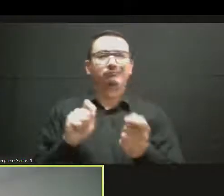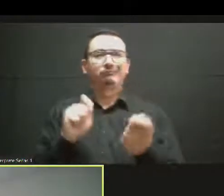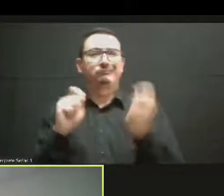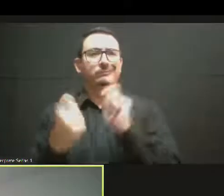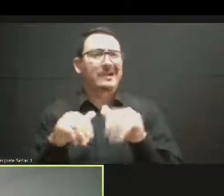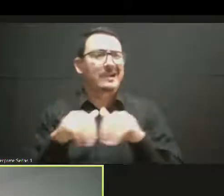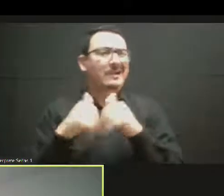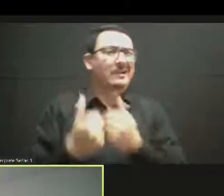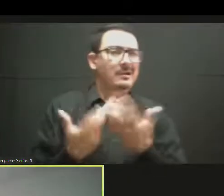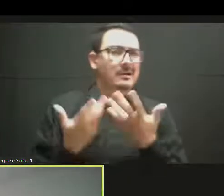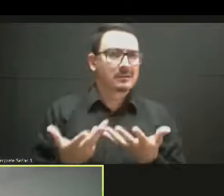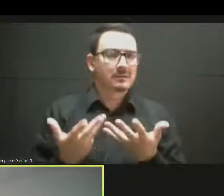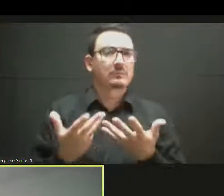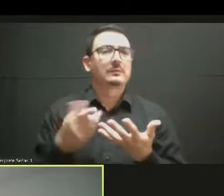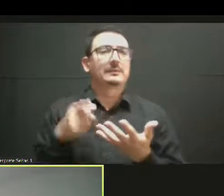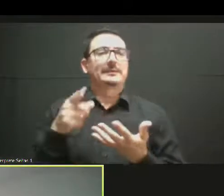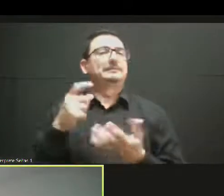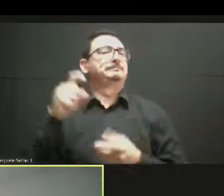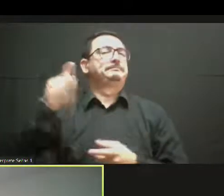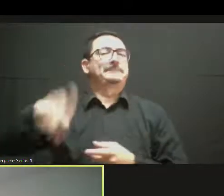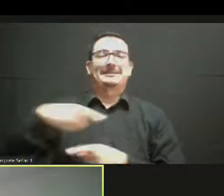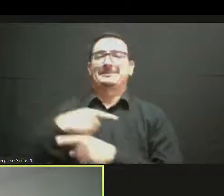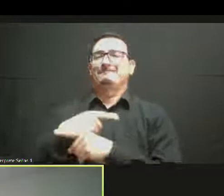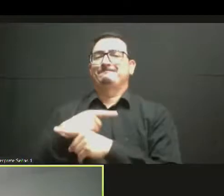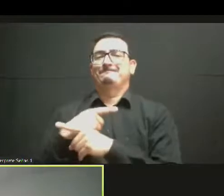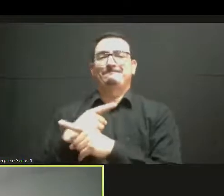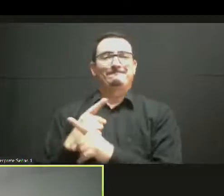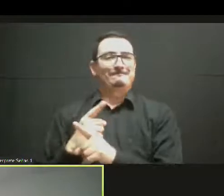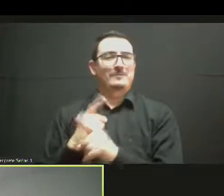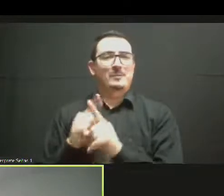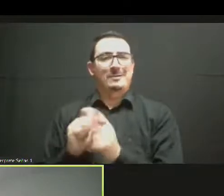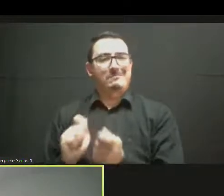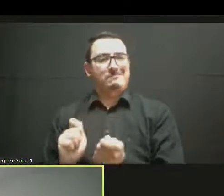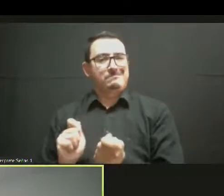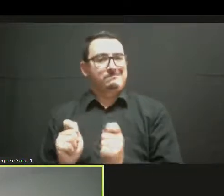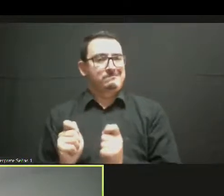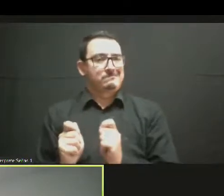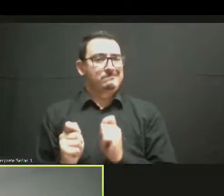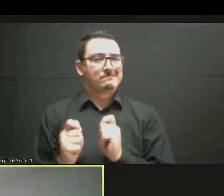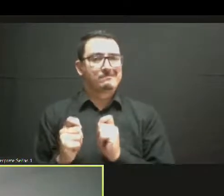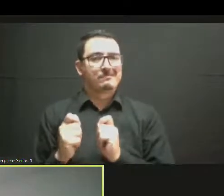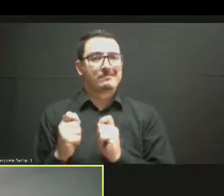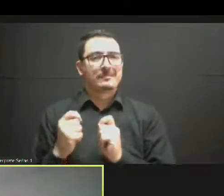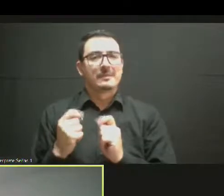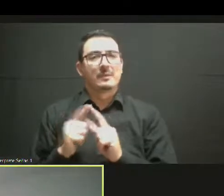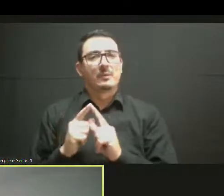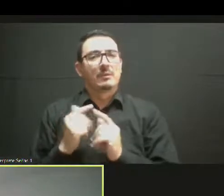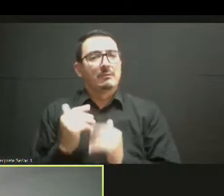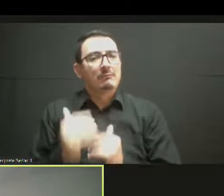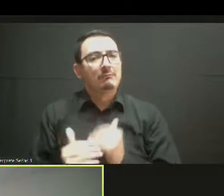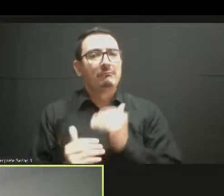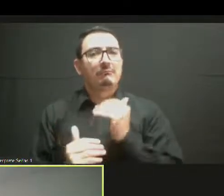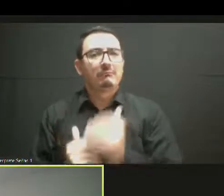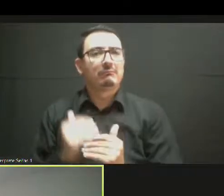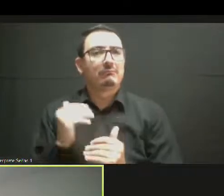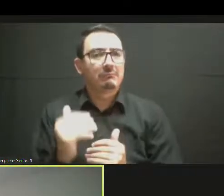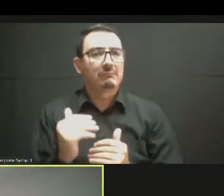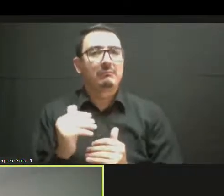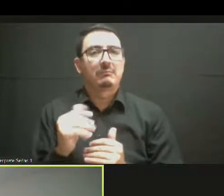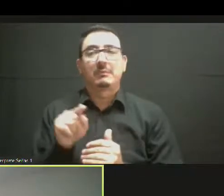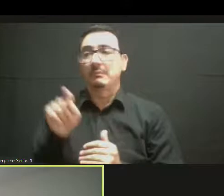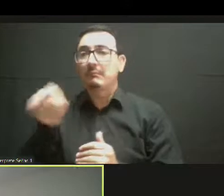shift to different locations. And with that, the mix of talent that they are looking for, where we see much of the stress right